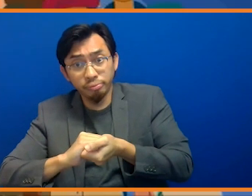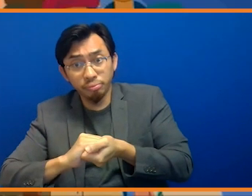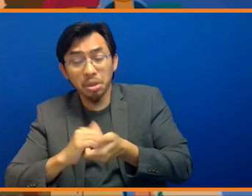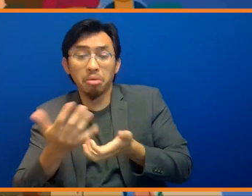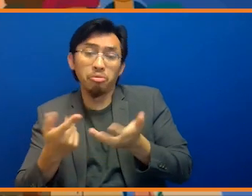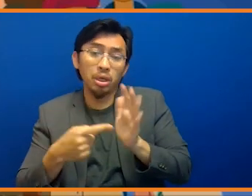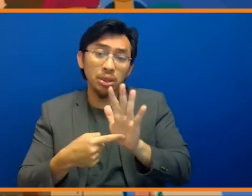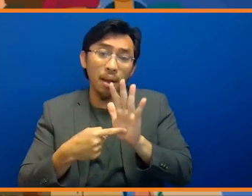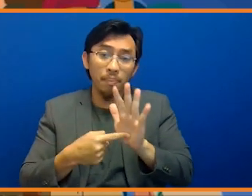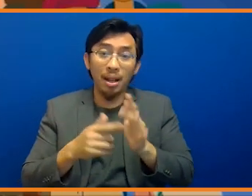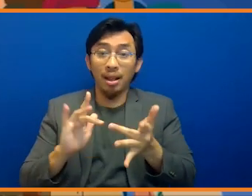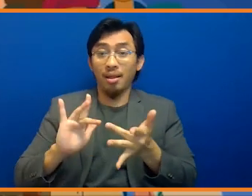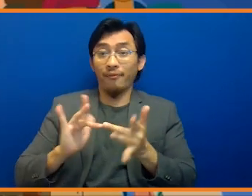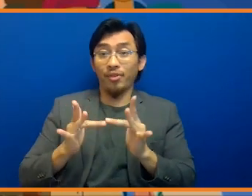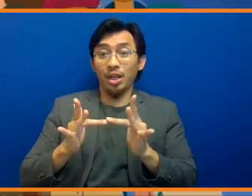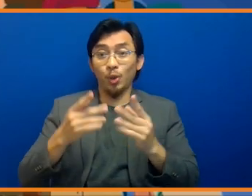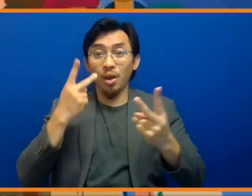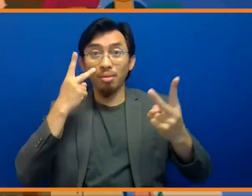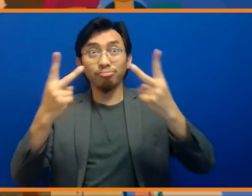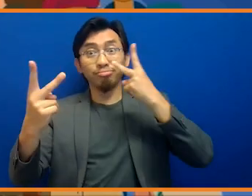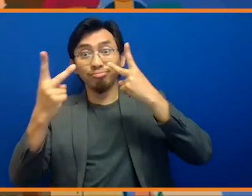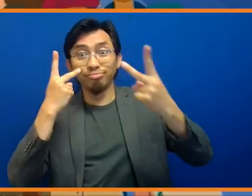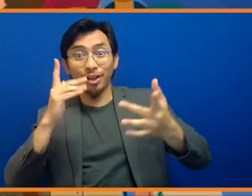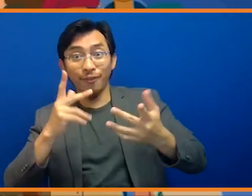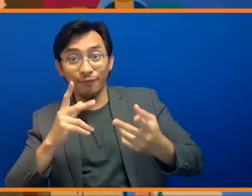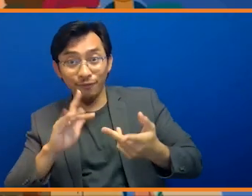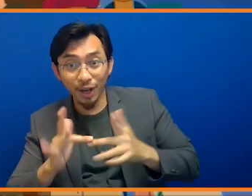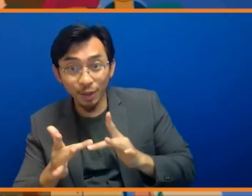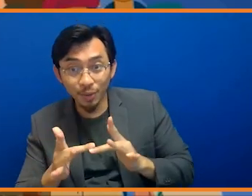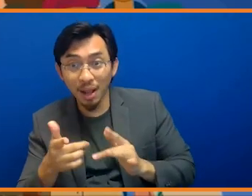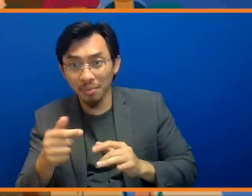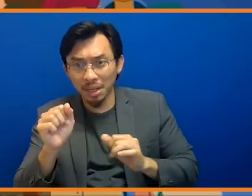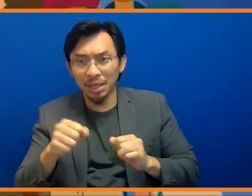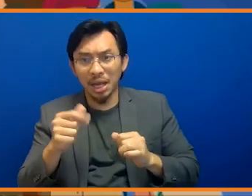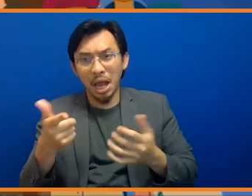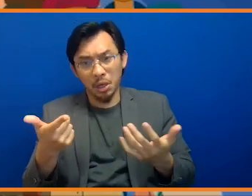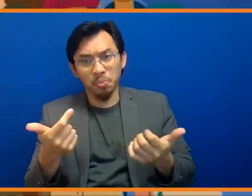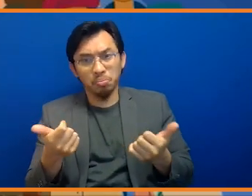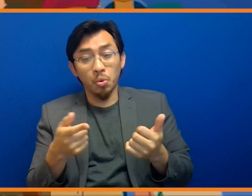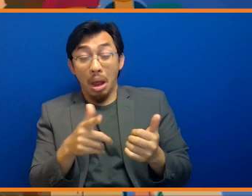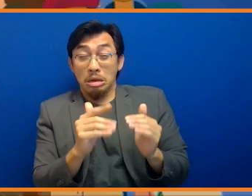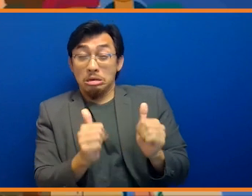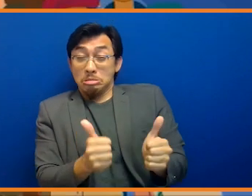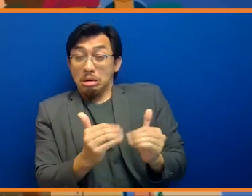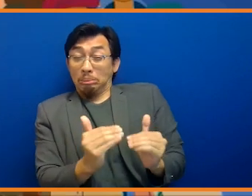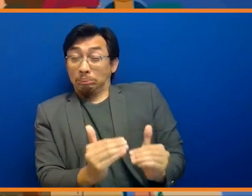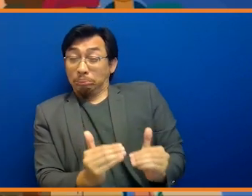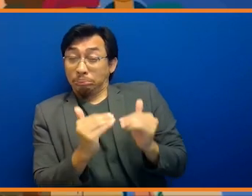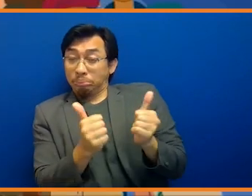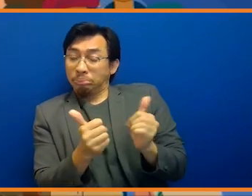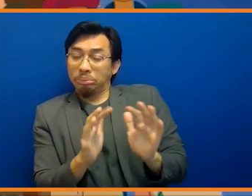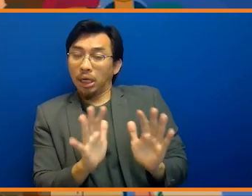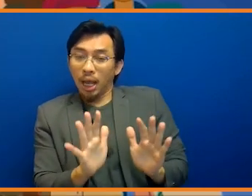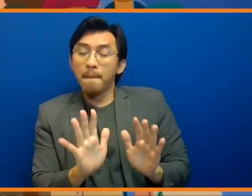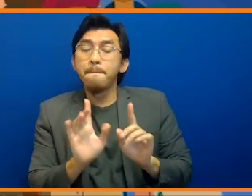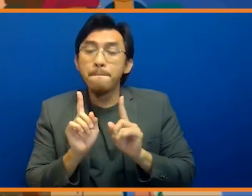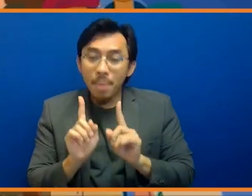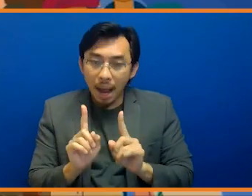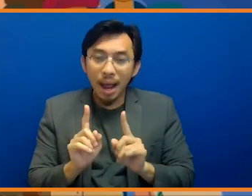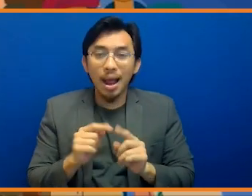example, they make a virtual tour. Even this very still not very advanced, but I